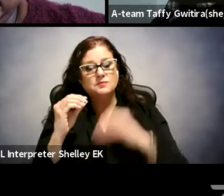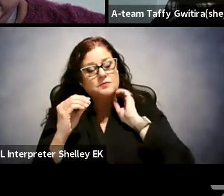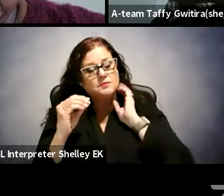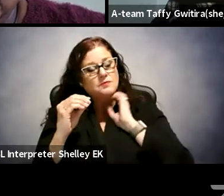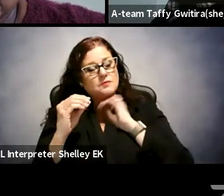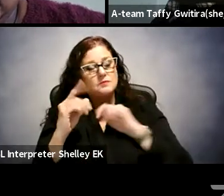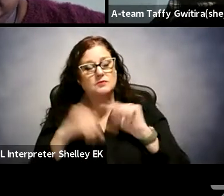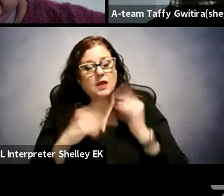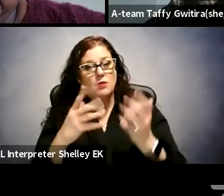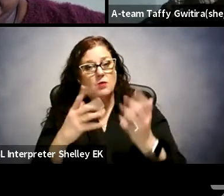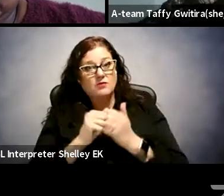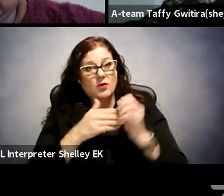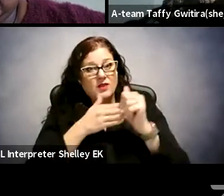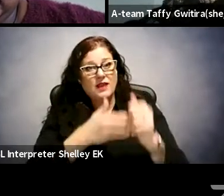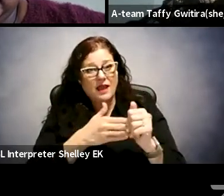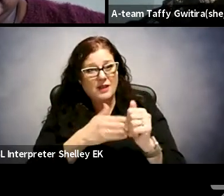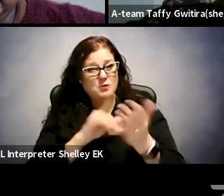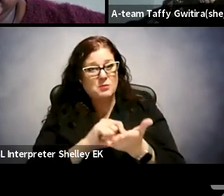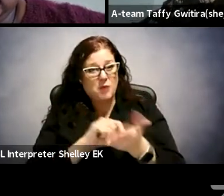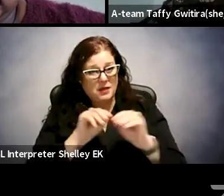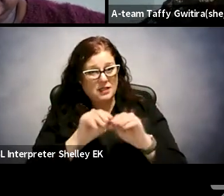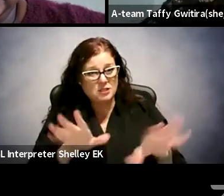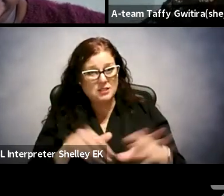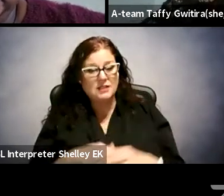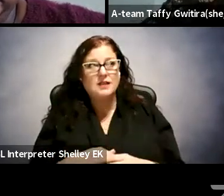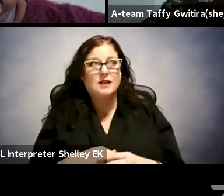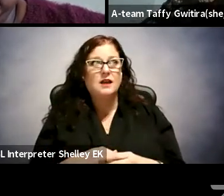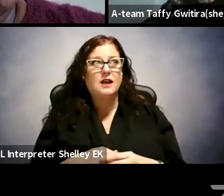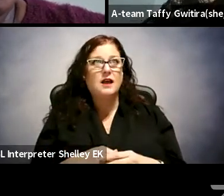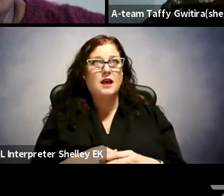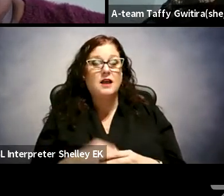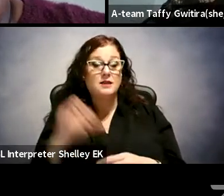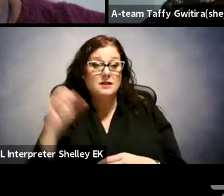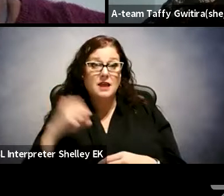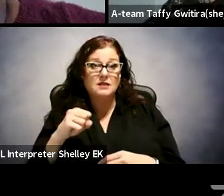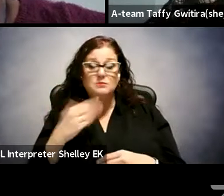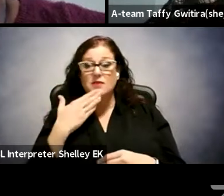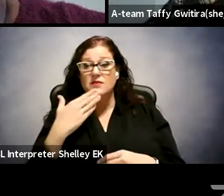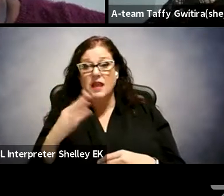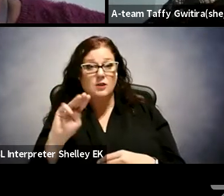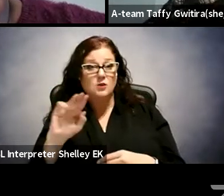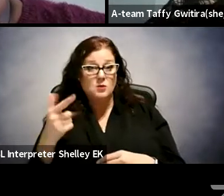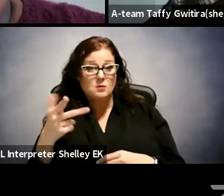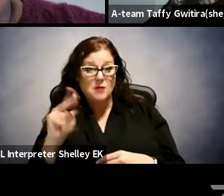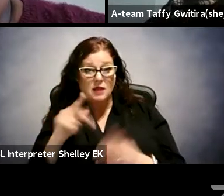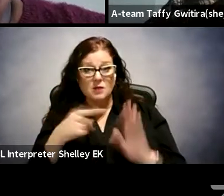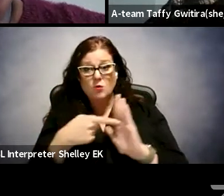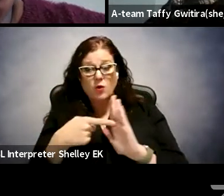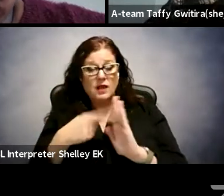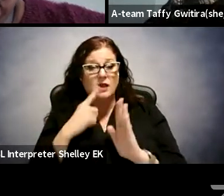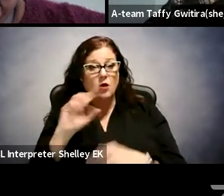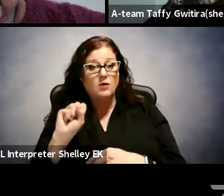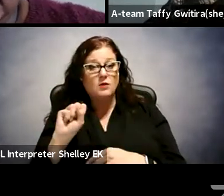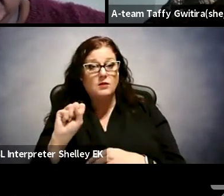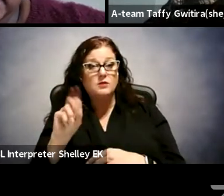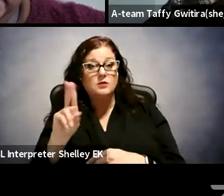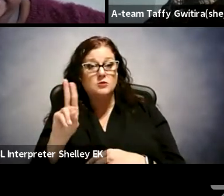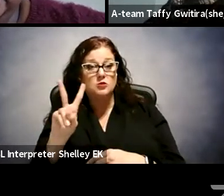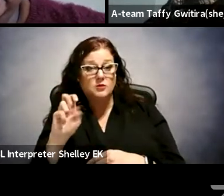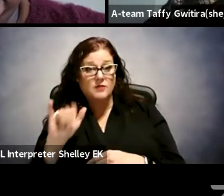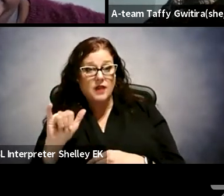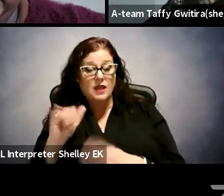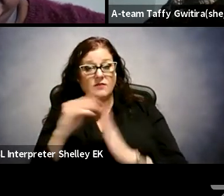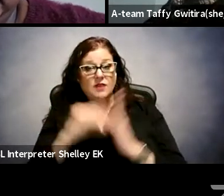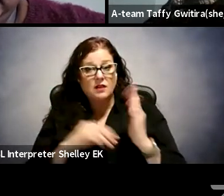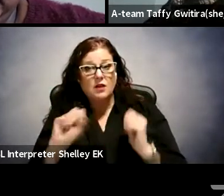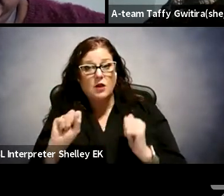can't wait for the guide to come out. But yeah, thank you, Megan, for pointing out the survey. Please be sure to fill out the